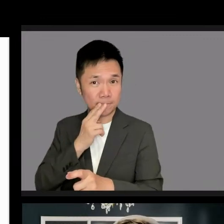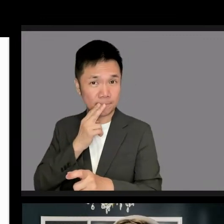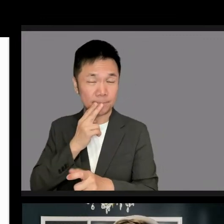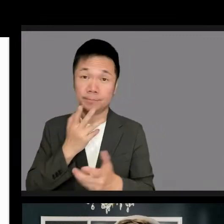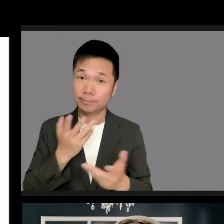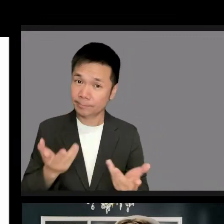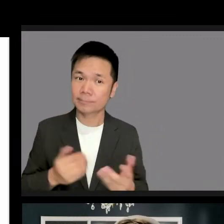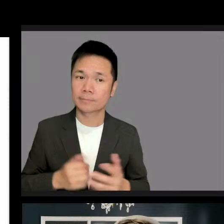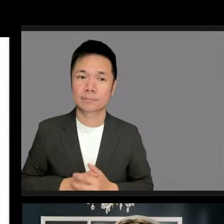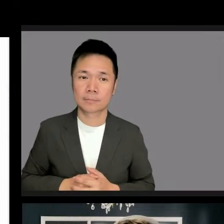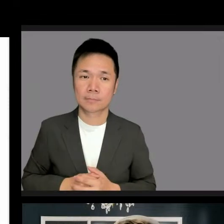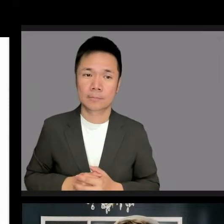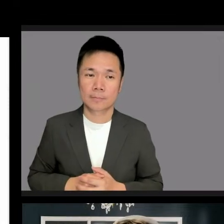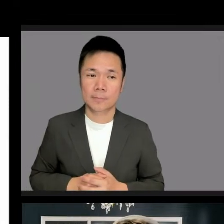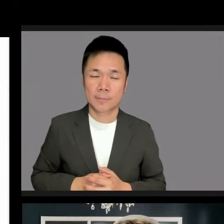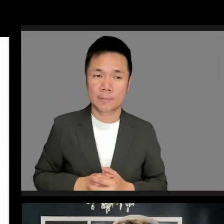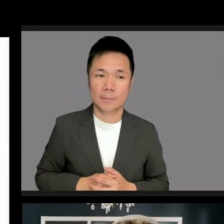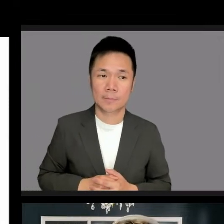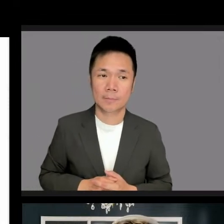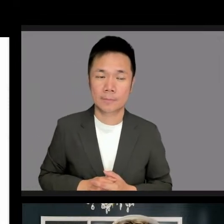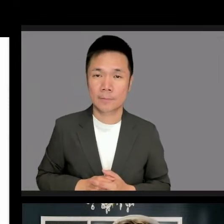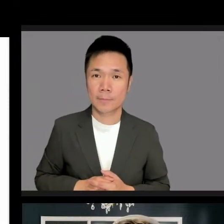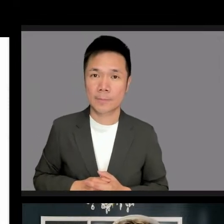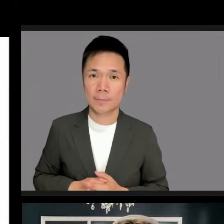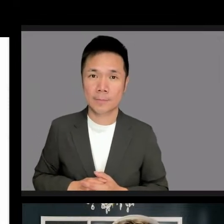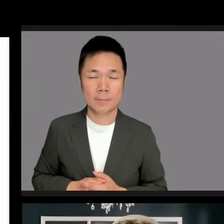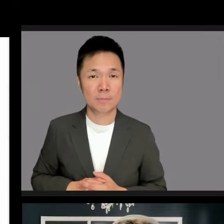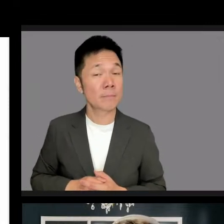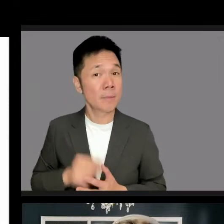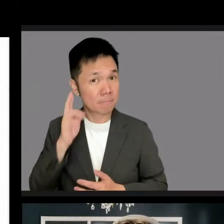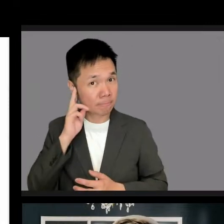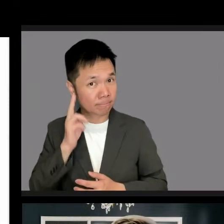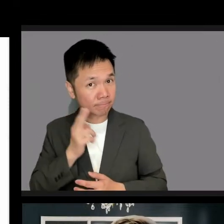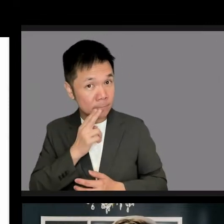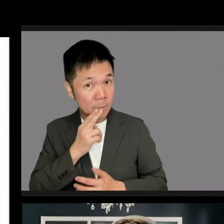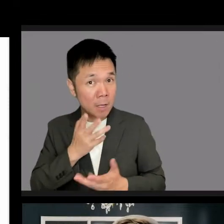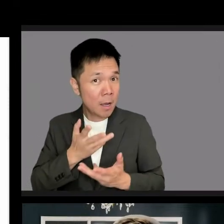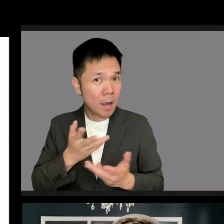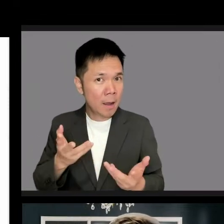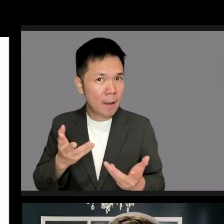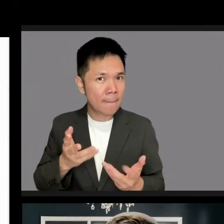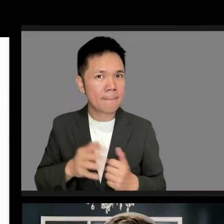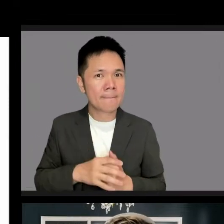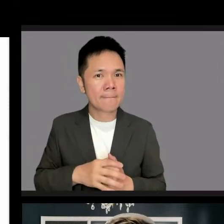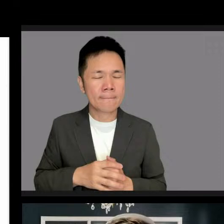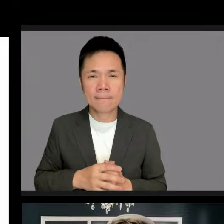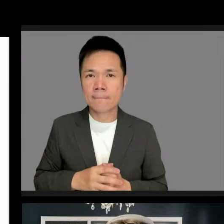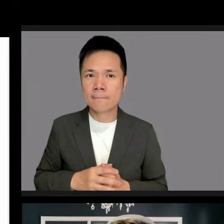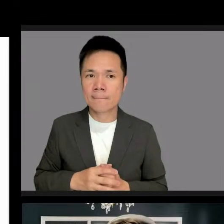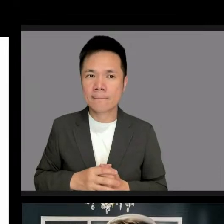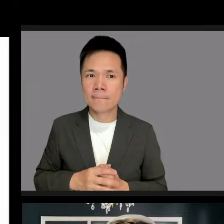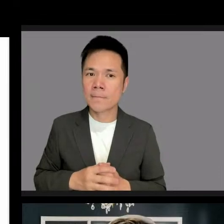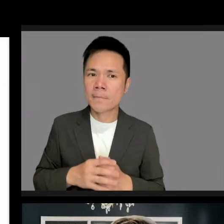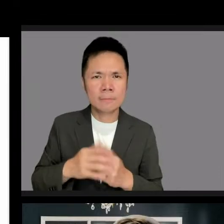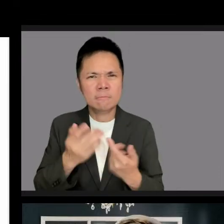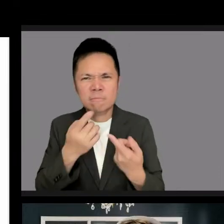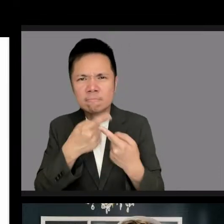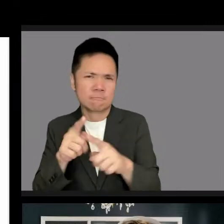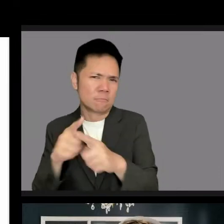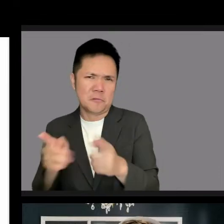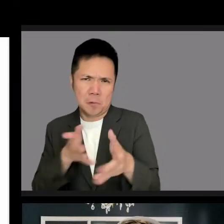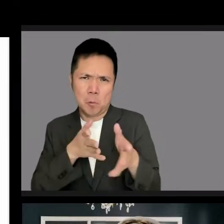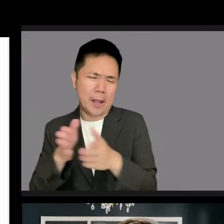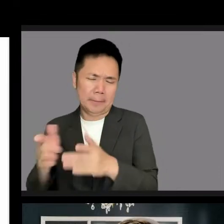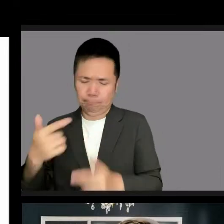deaf, people can in this disability grouping can choose to identify any number of those ways. So